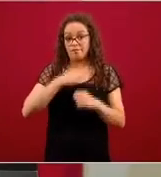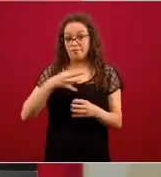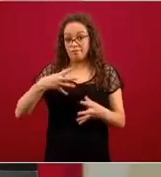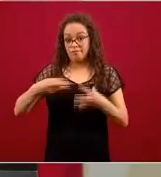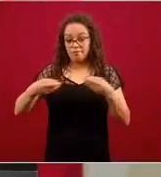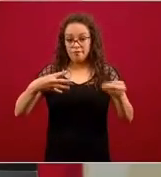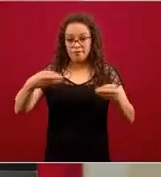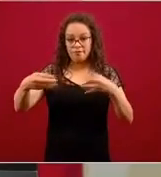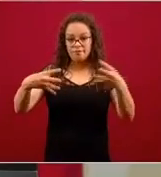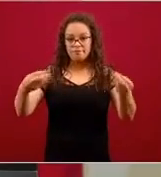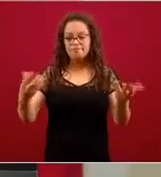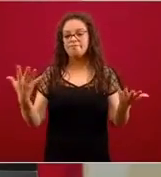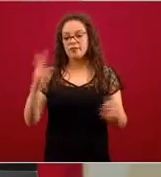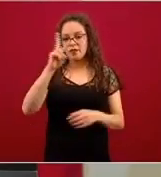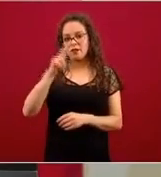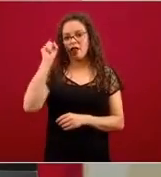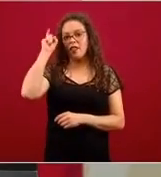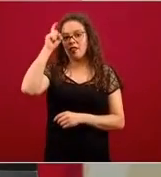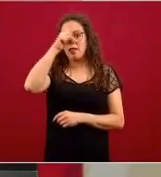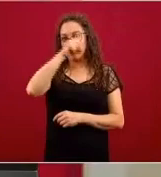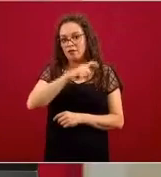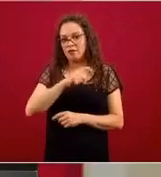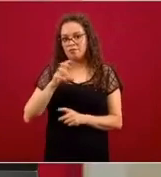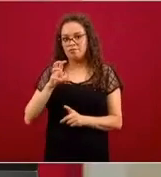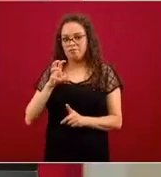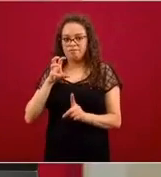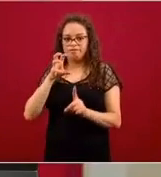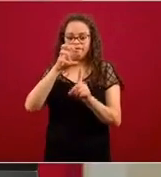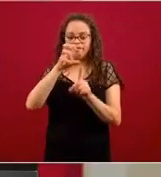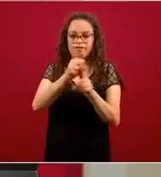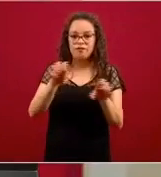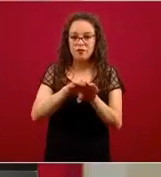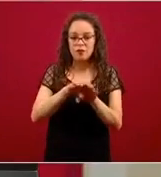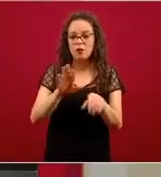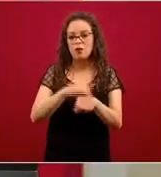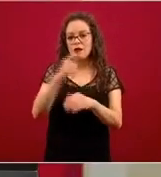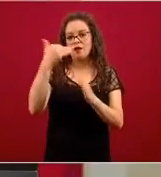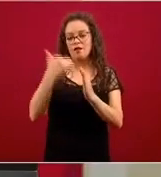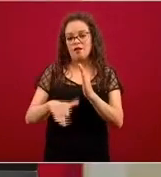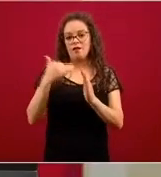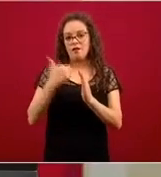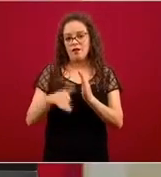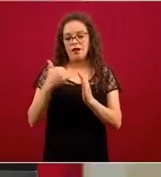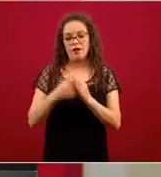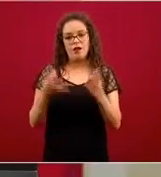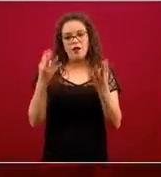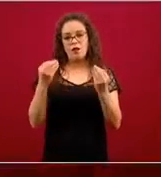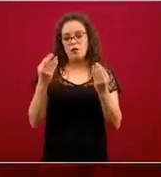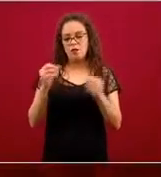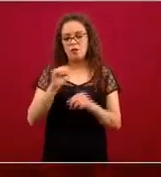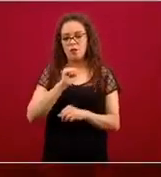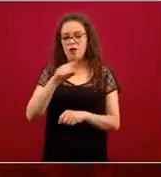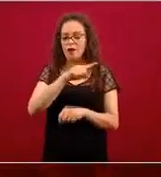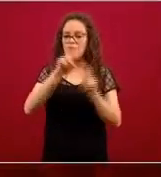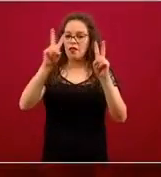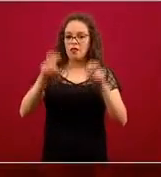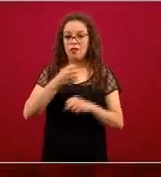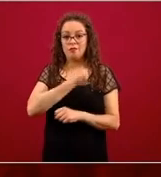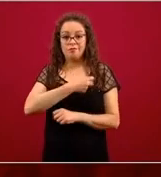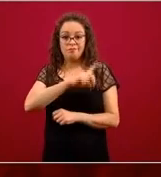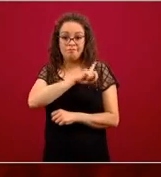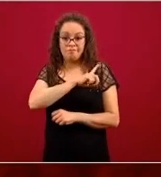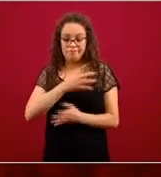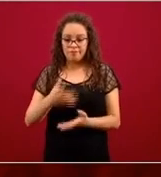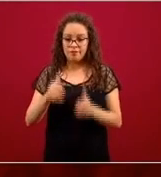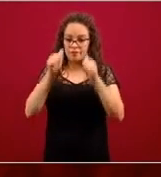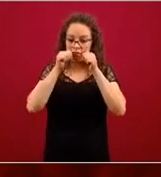this pandemic, we realized that we were dealing with a challenge that was structural in our health system.